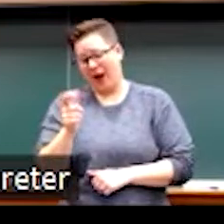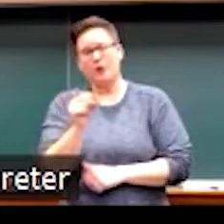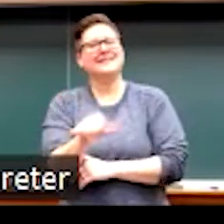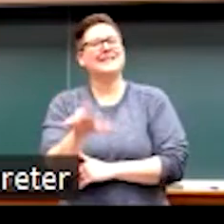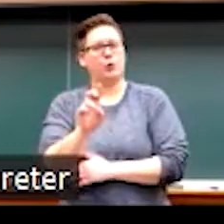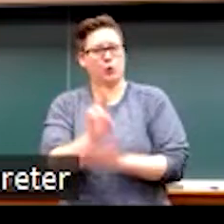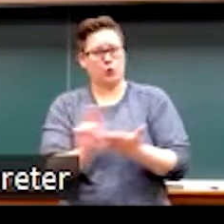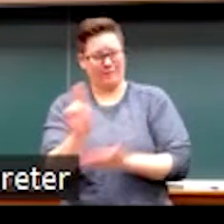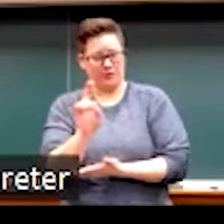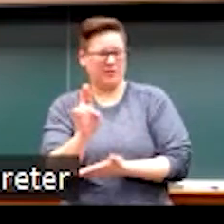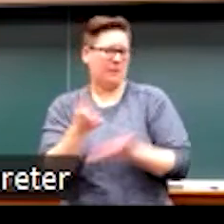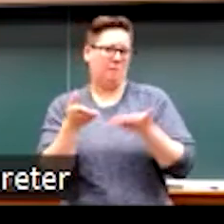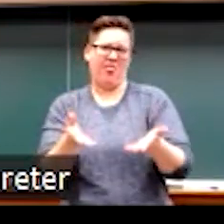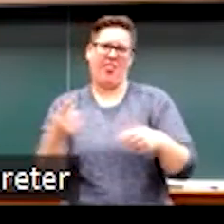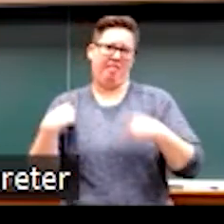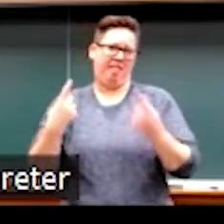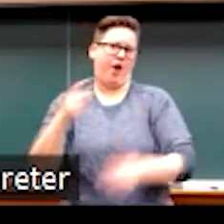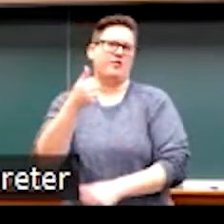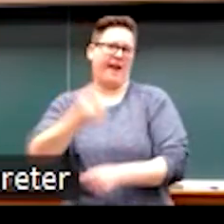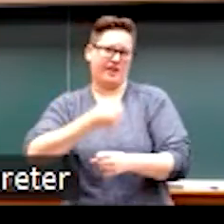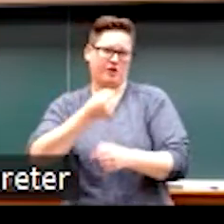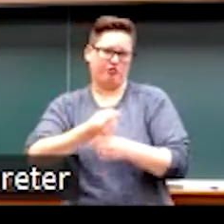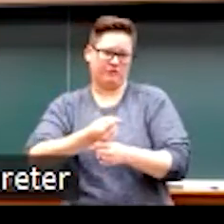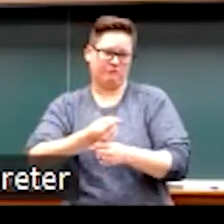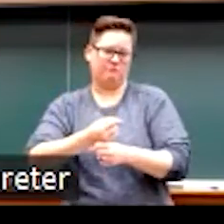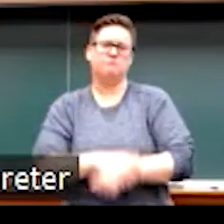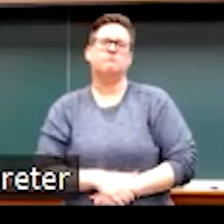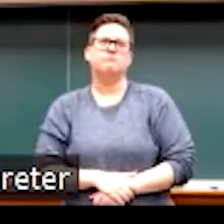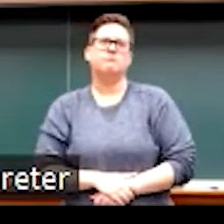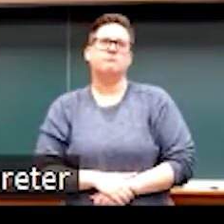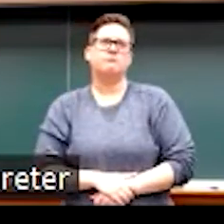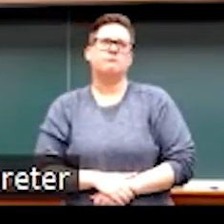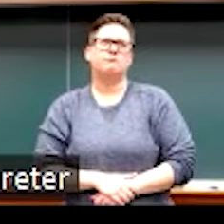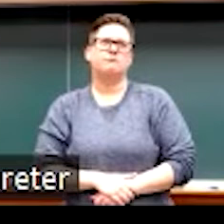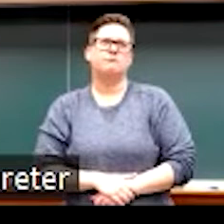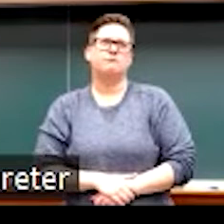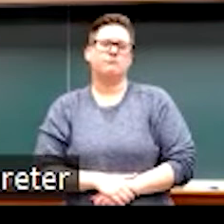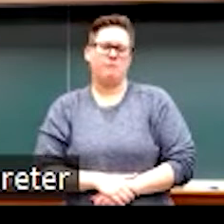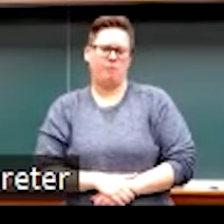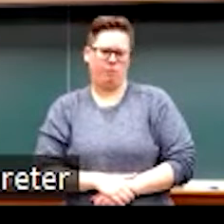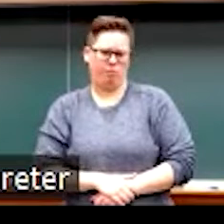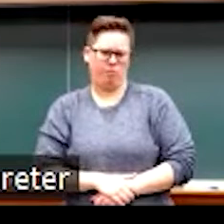Syracuse University and has been there for the past 10 years. Now he's at the rank of professor.